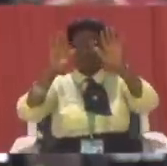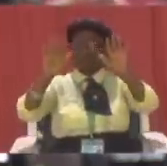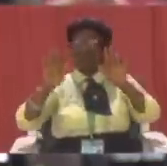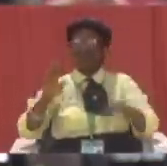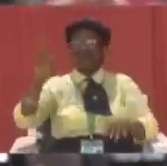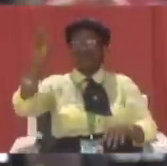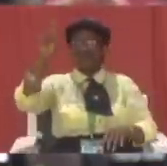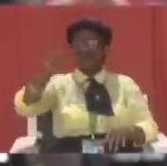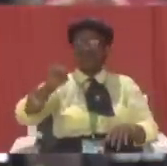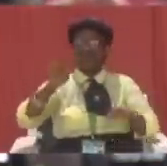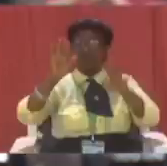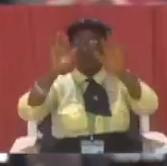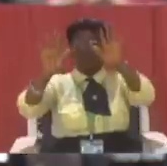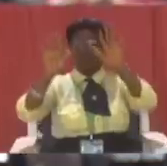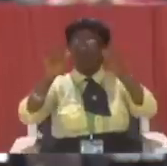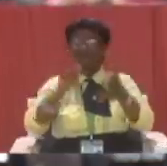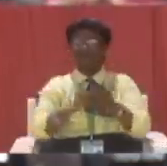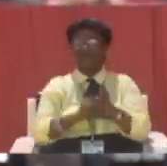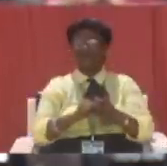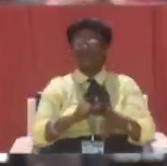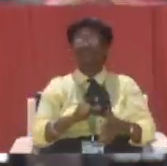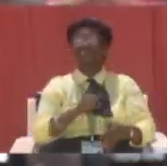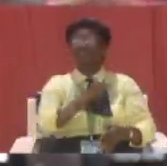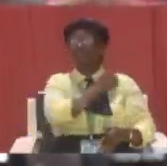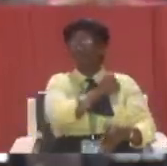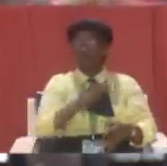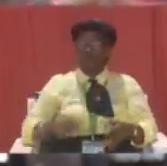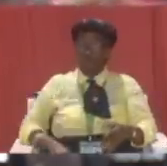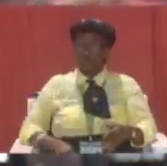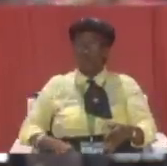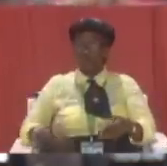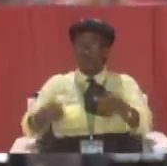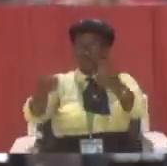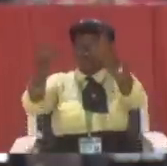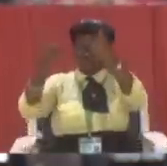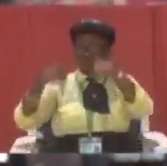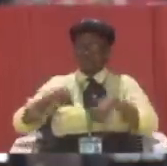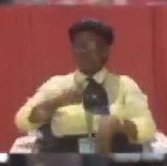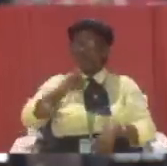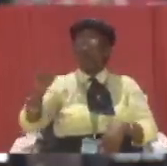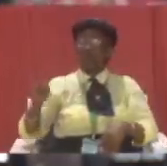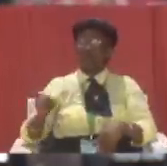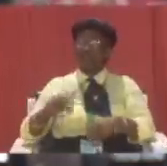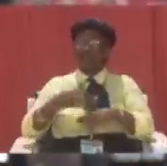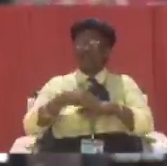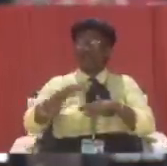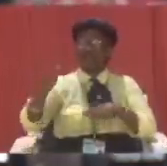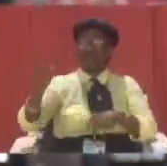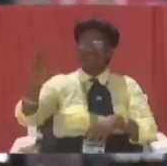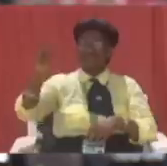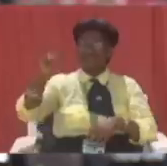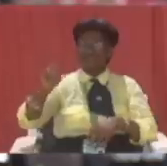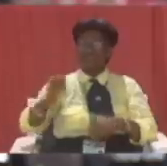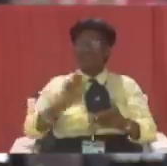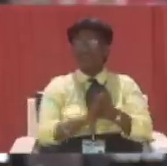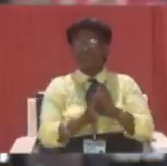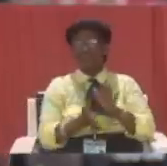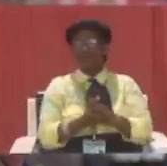Solomon, coming after him, became a sign and a wonder.